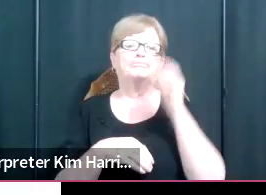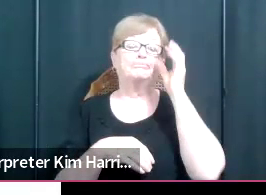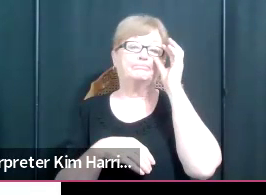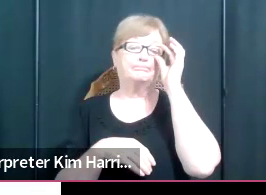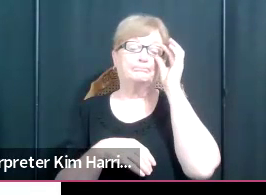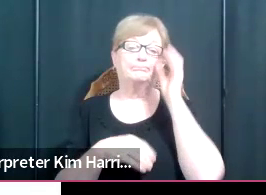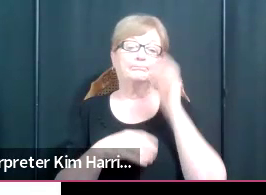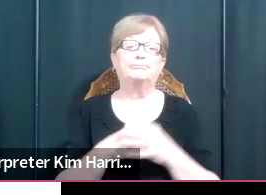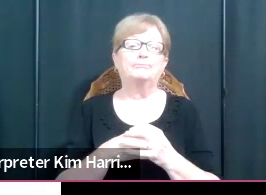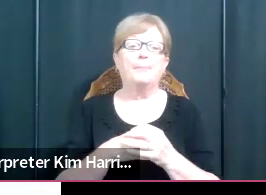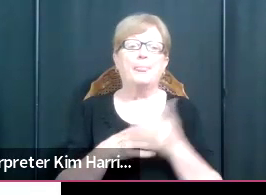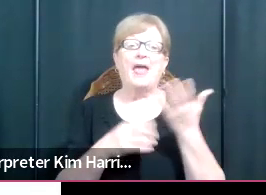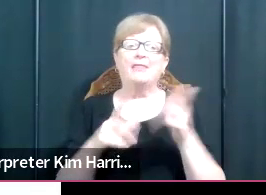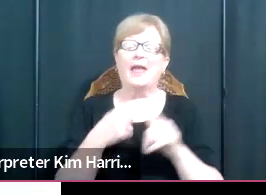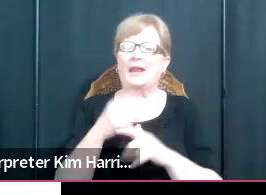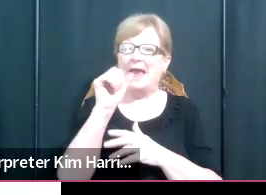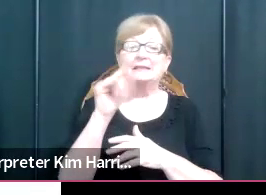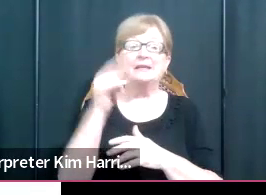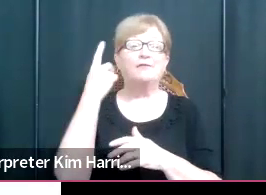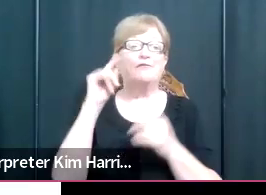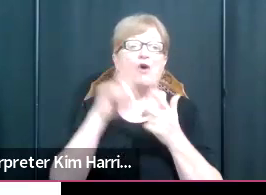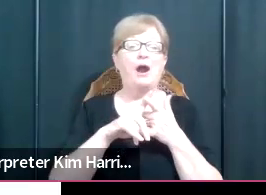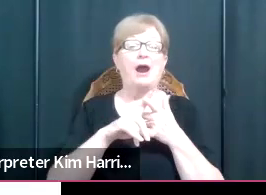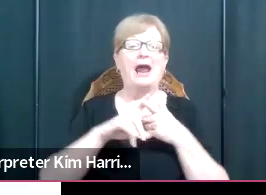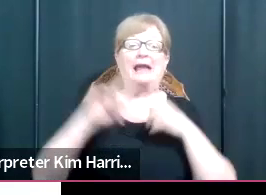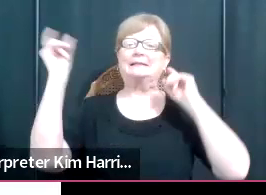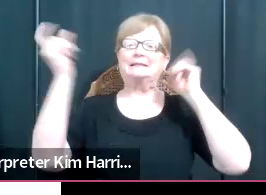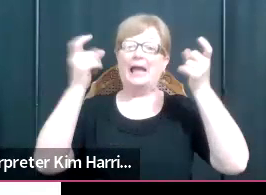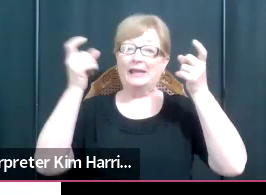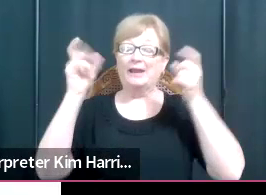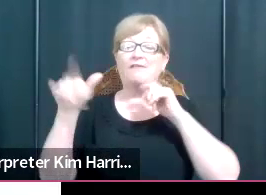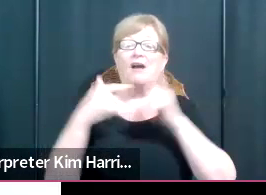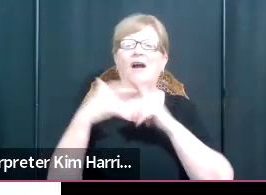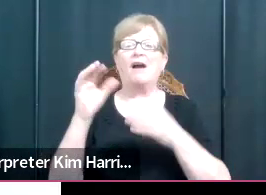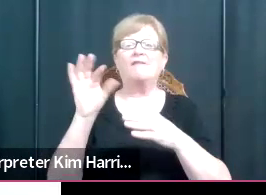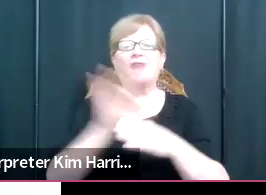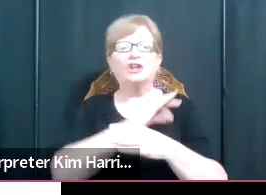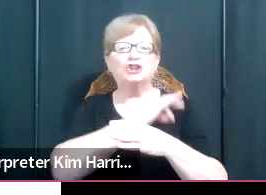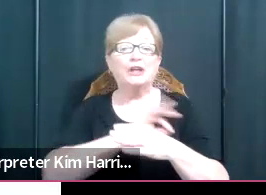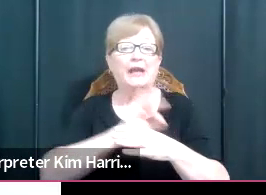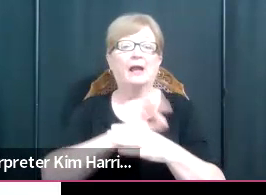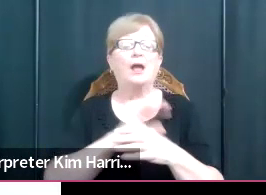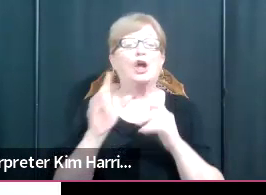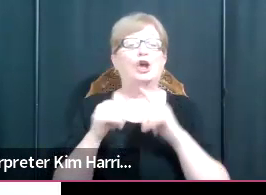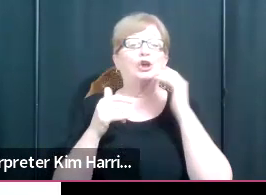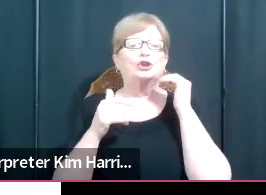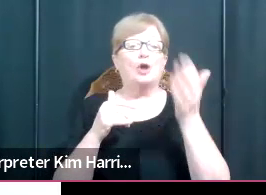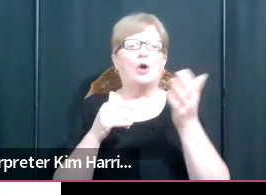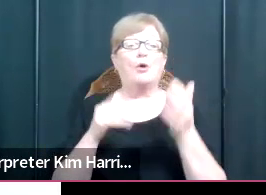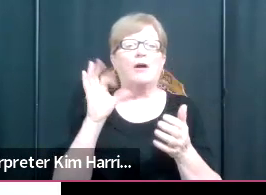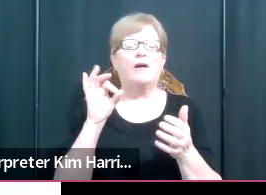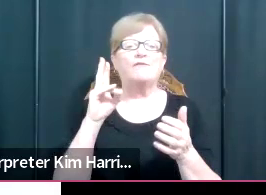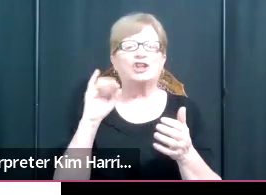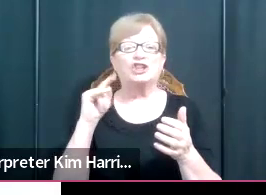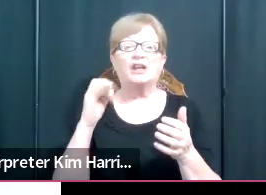And then AT for executive functioning. So we have things